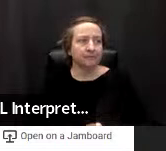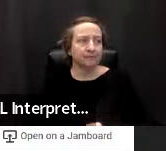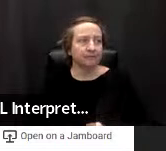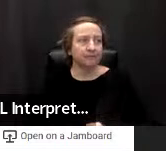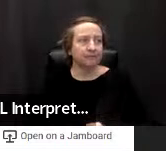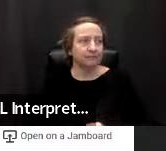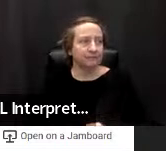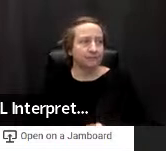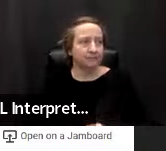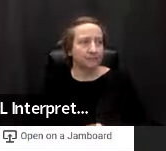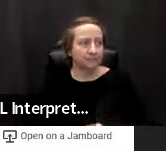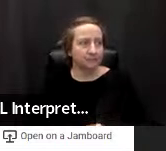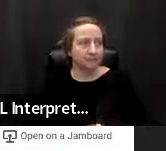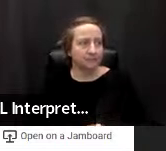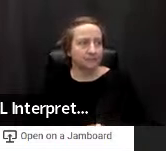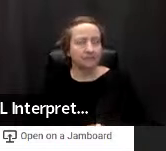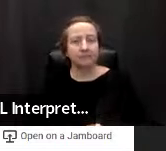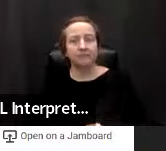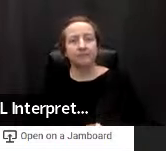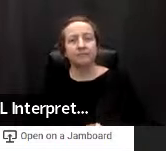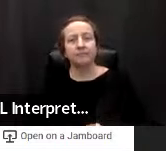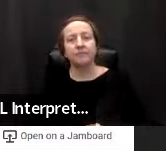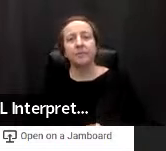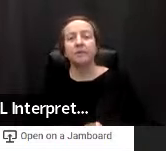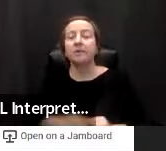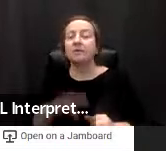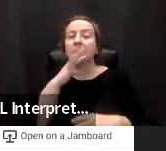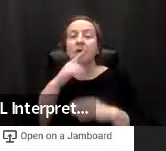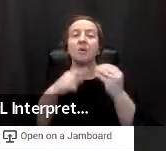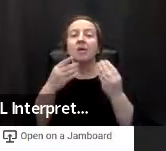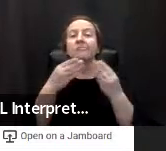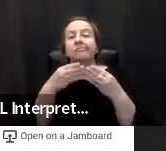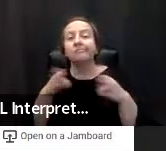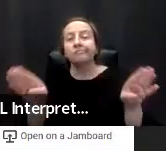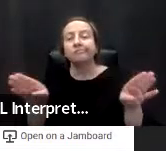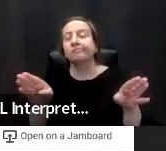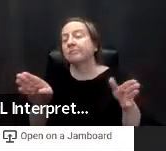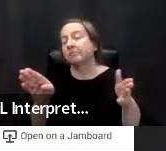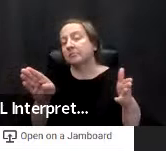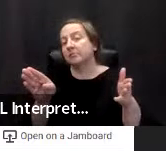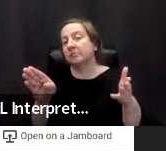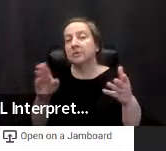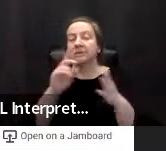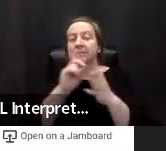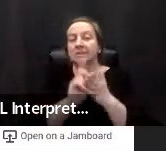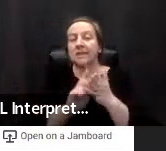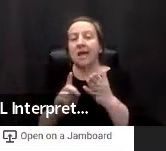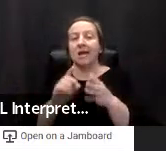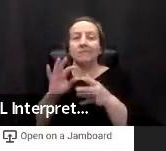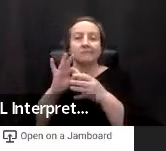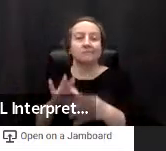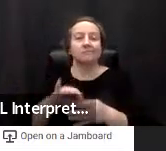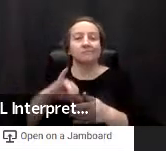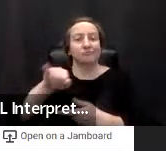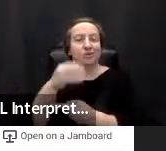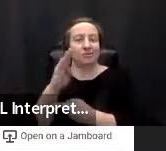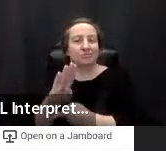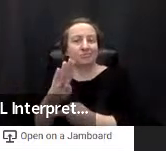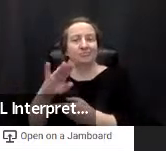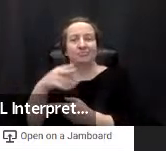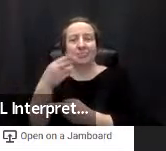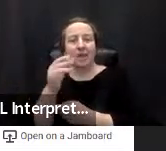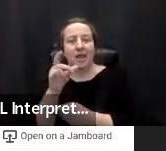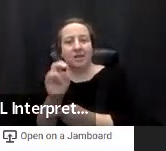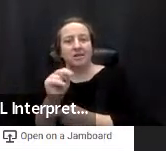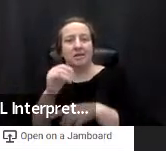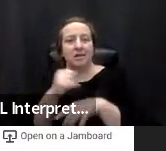Let's see. We talked about the overall design options as it relates to Hayden Island and Marine Drive, kind of the full